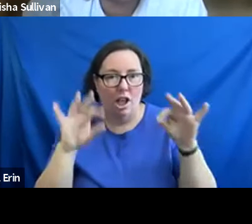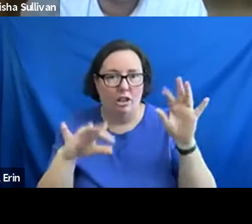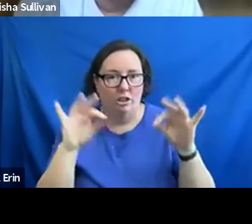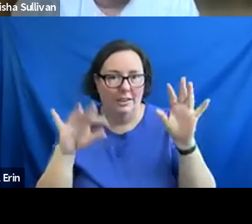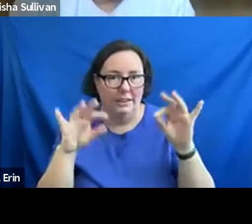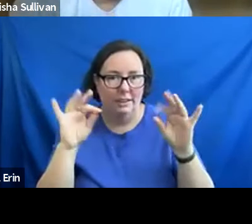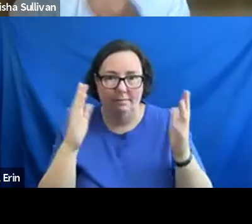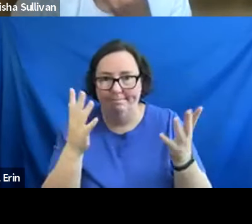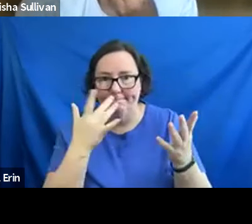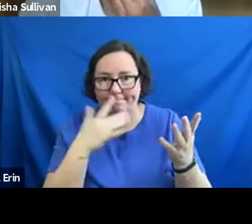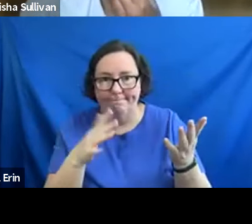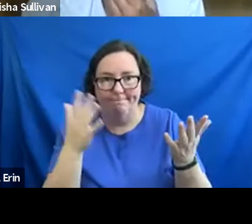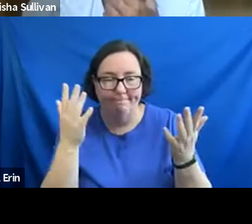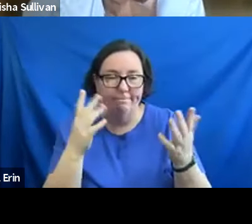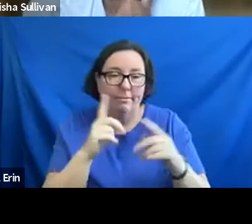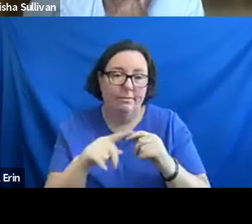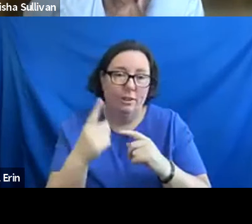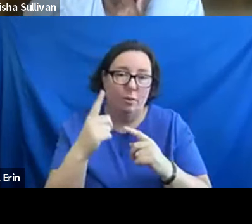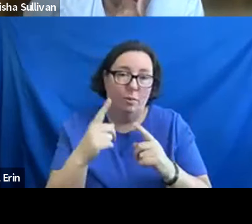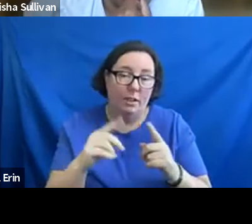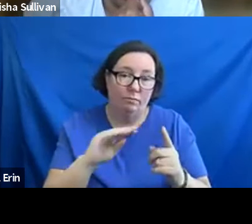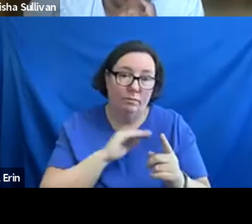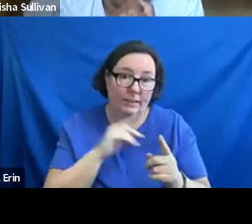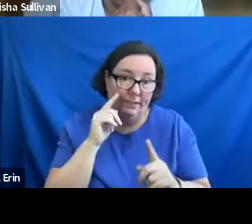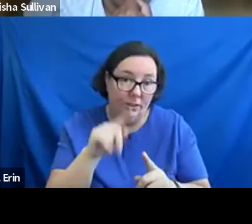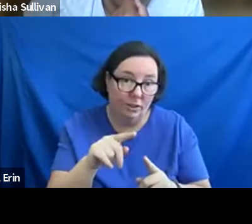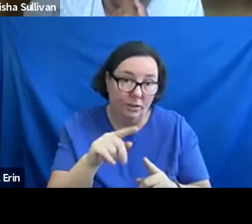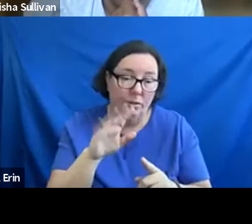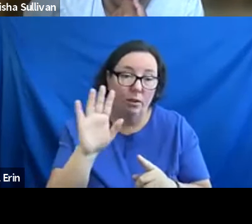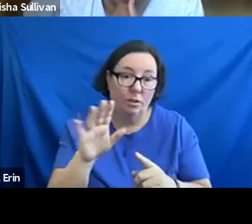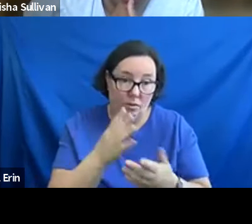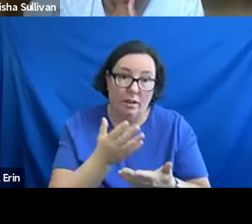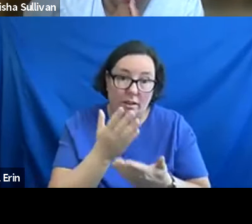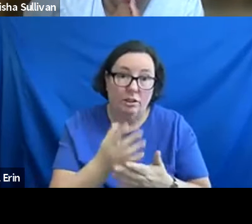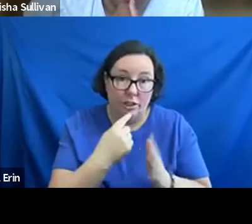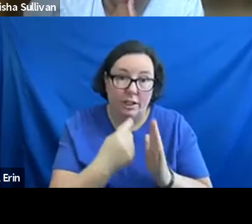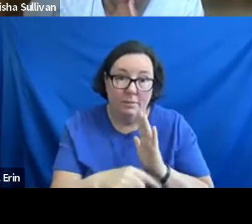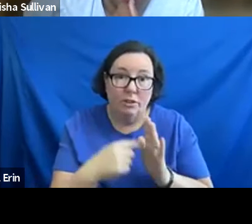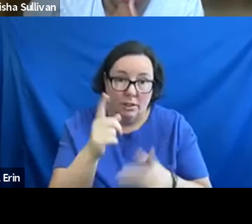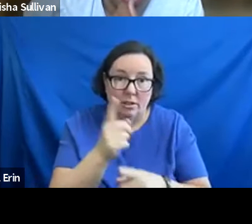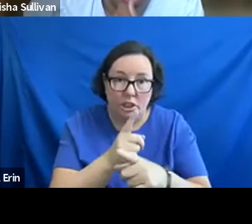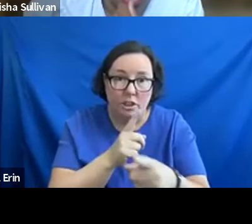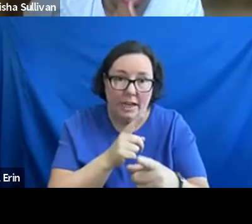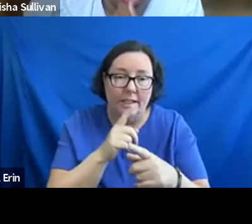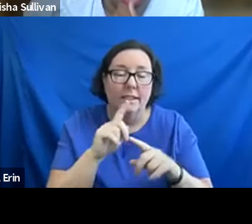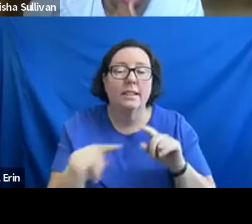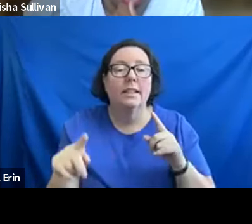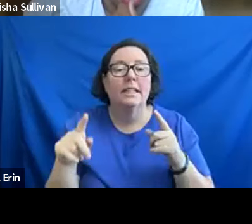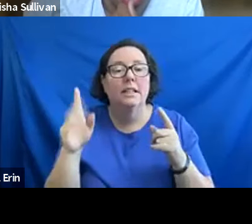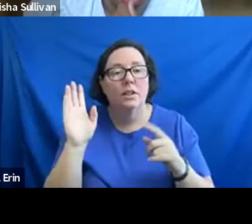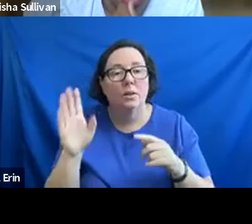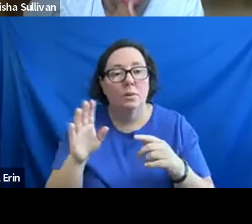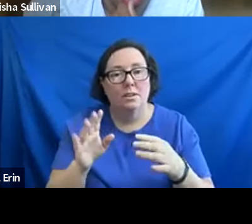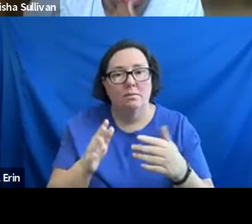only thing that would be reassuring to you and your legitimate criticism is that we would set it